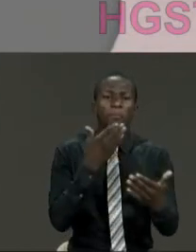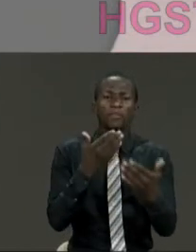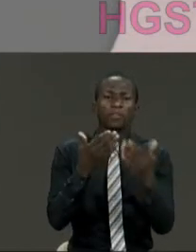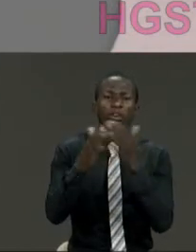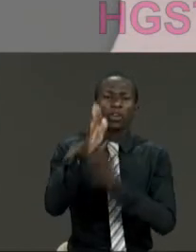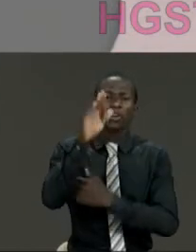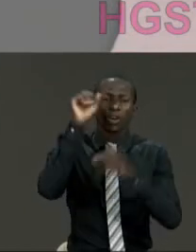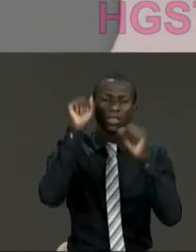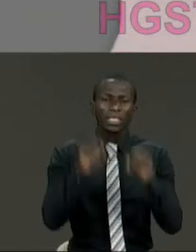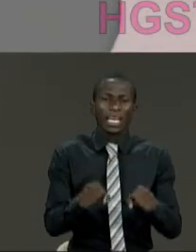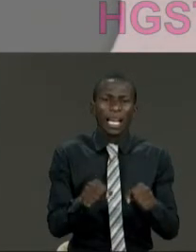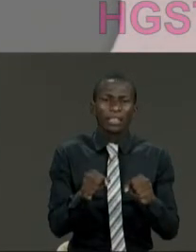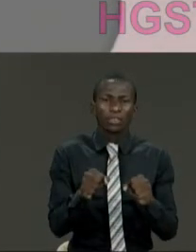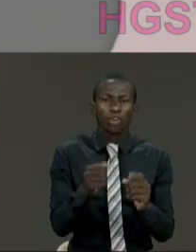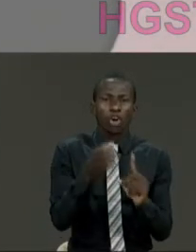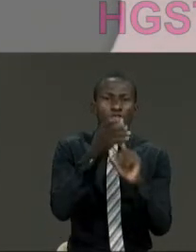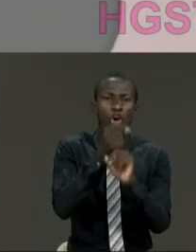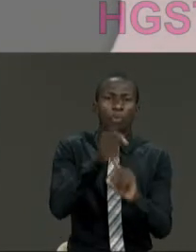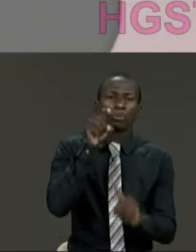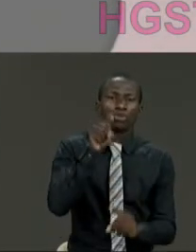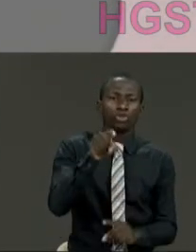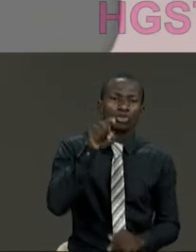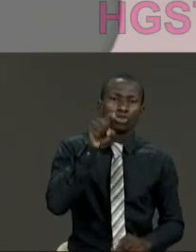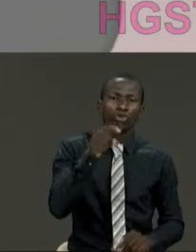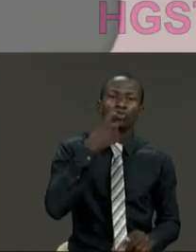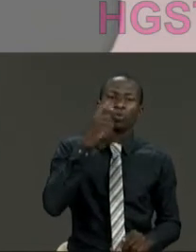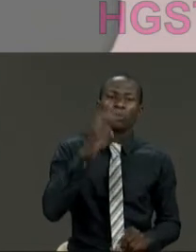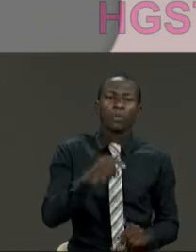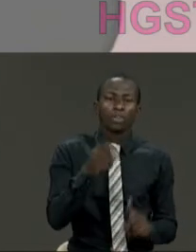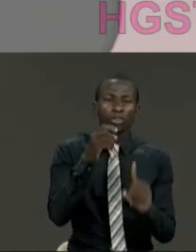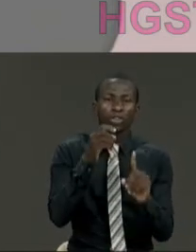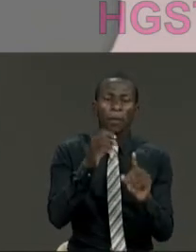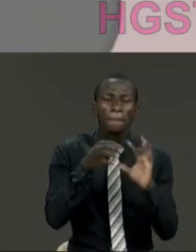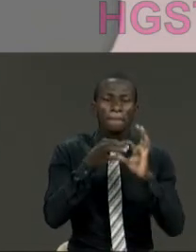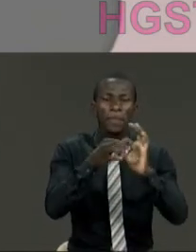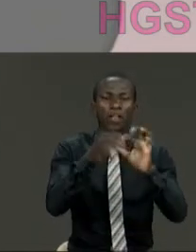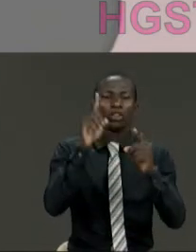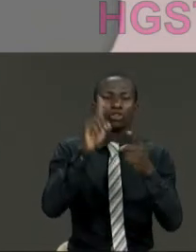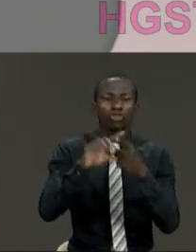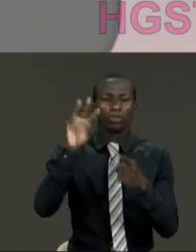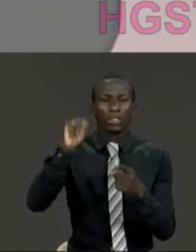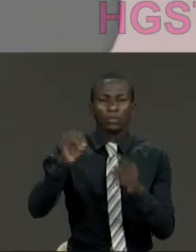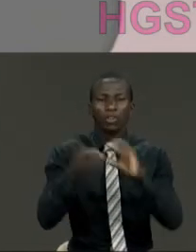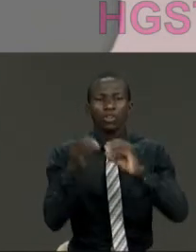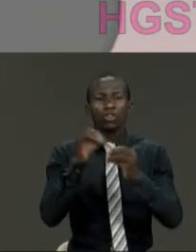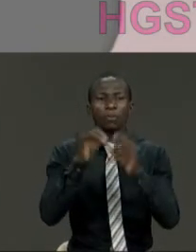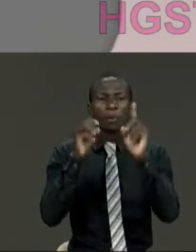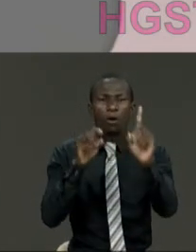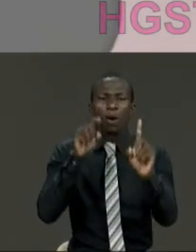you, you must belong to him. So number one thing you need to do is to surrender your life to him.